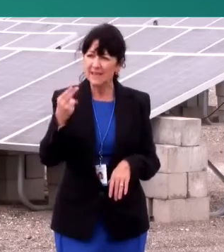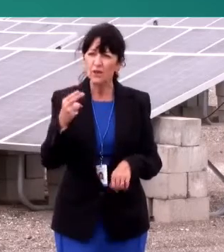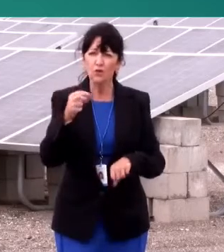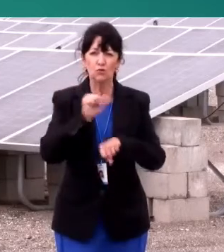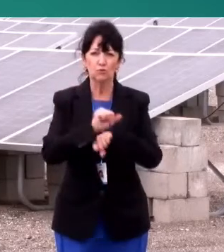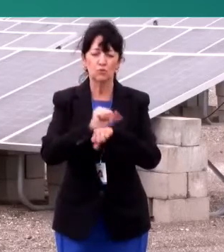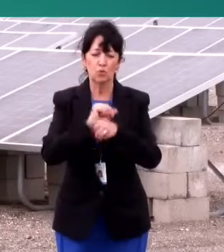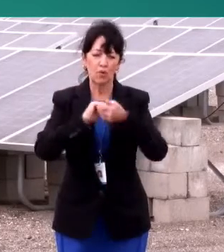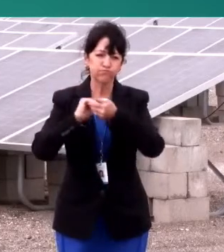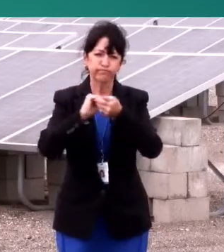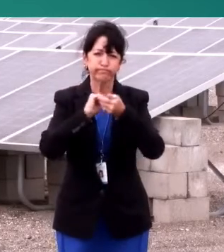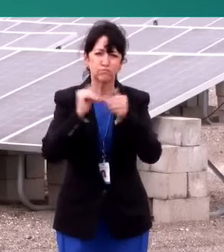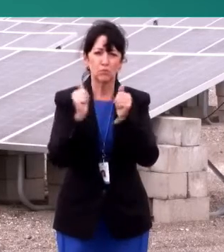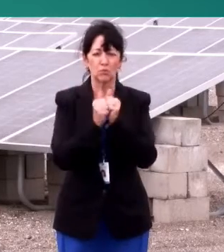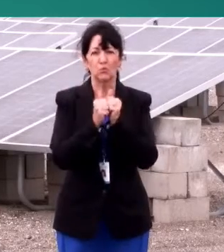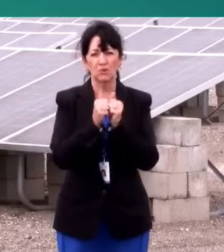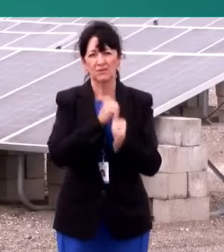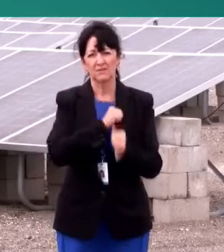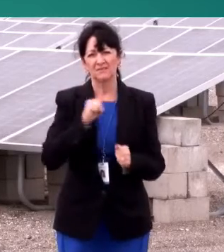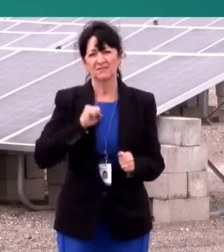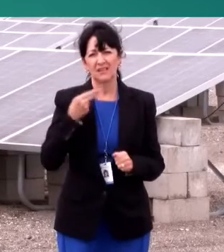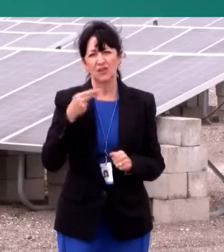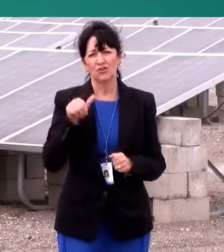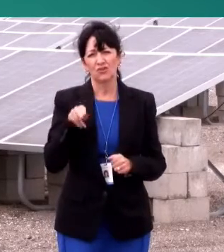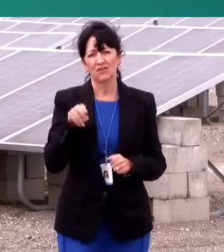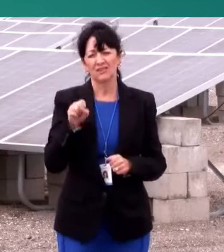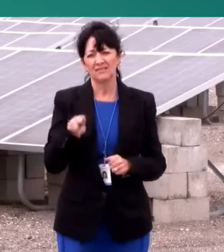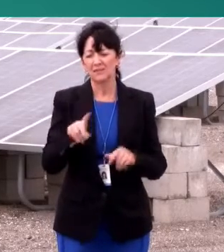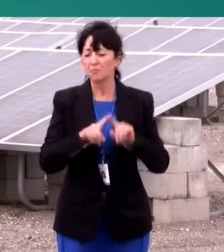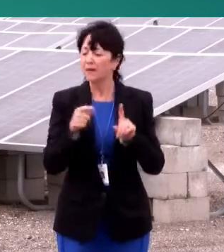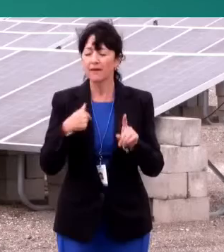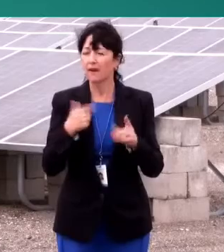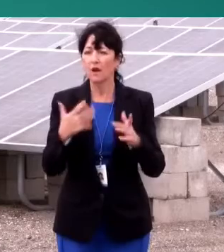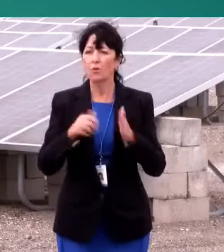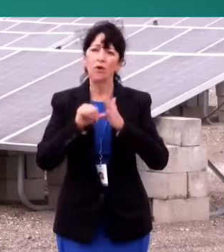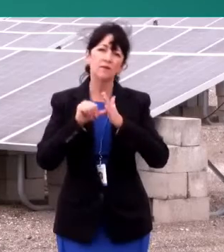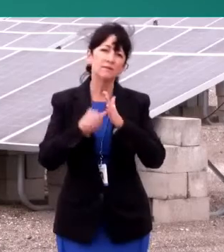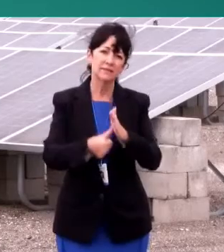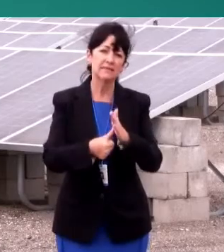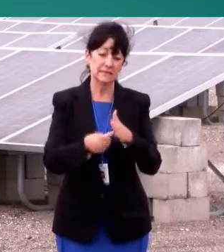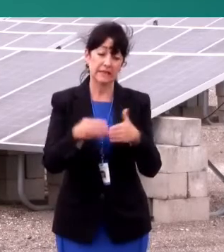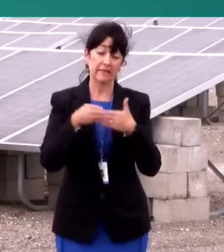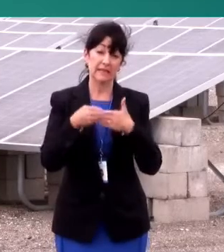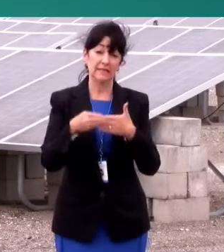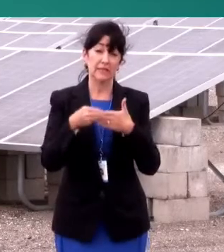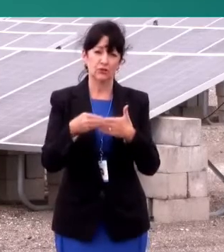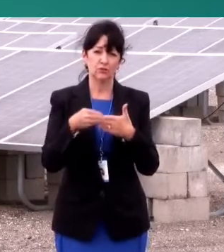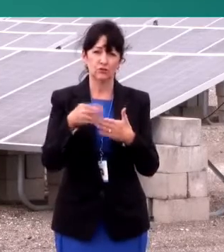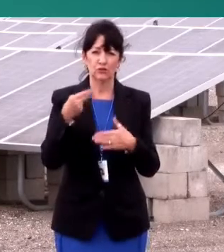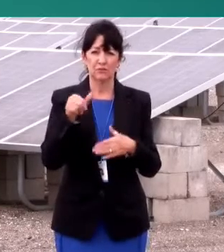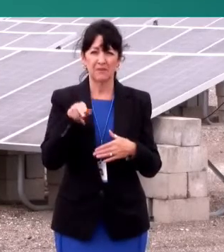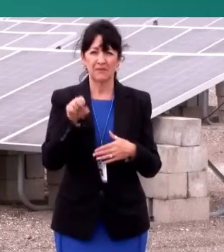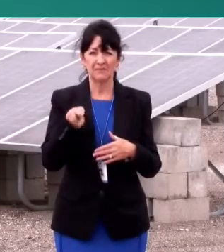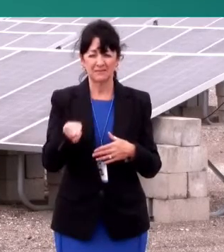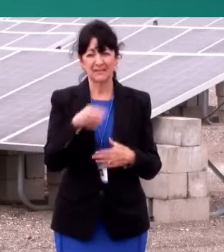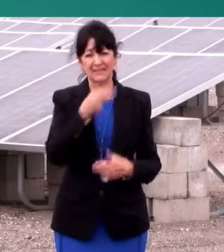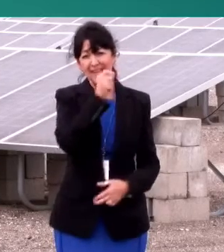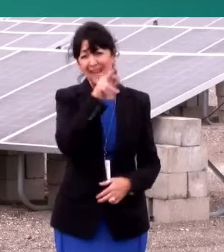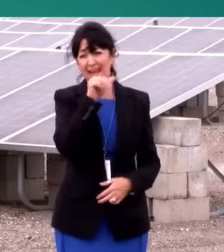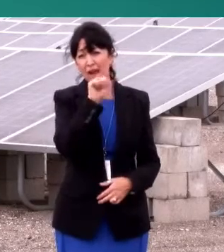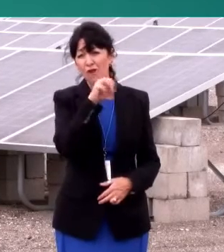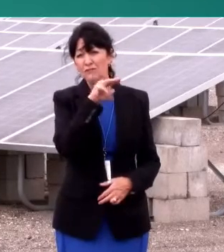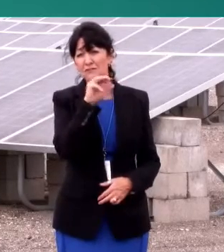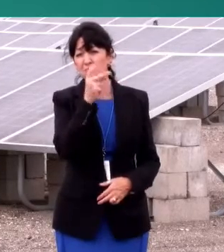And what I really want to talk about is just the true leadership of Senator Hansen. You know, when Harris McDowell was here, he was such